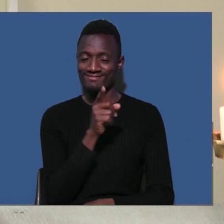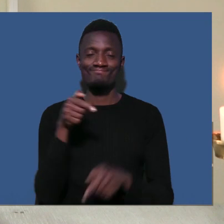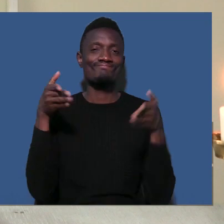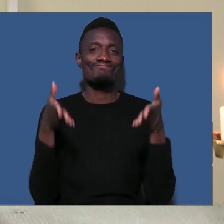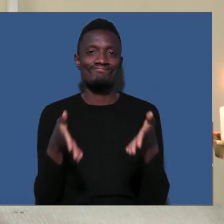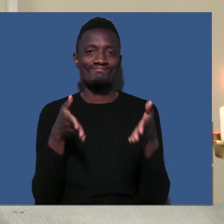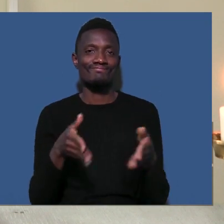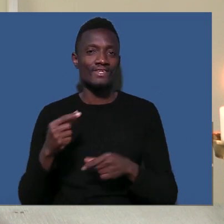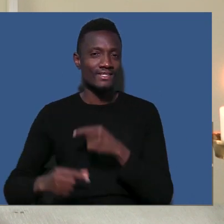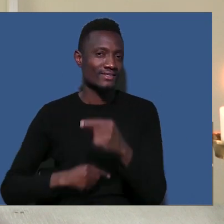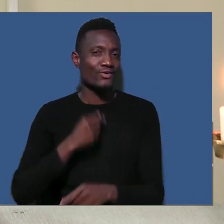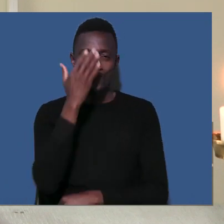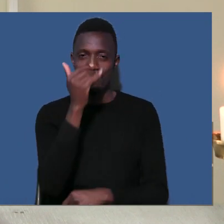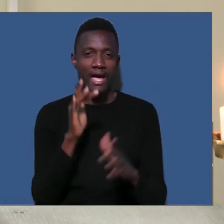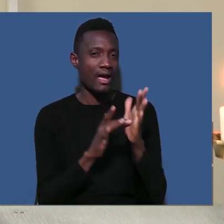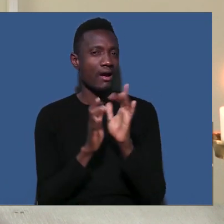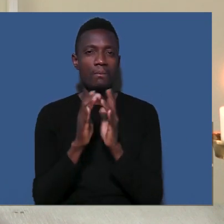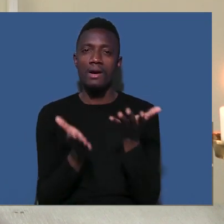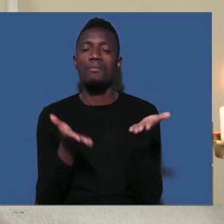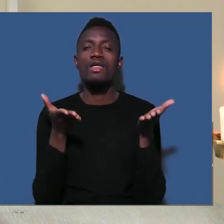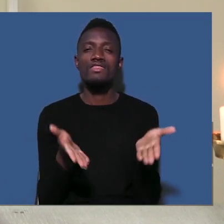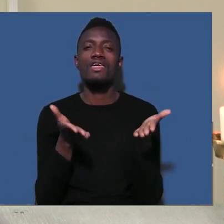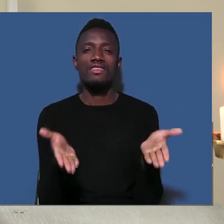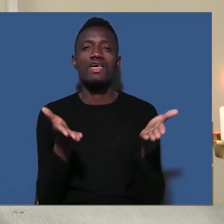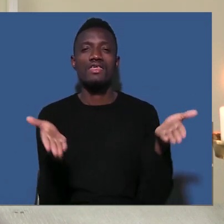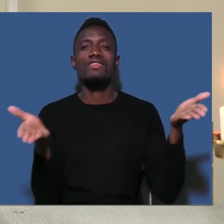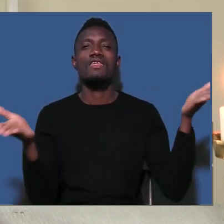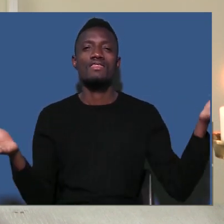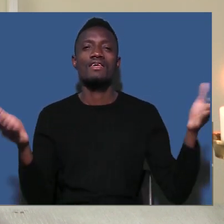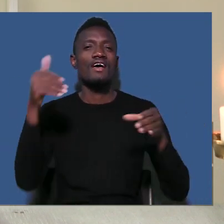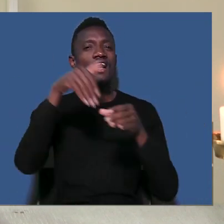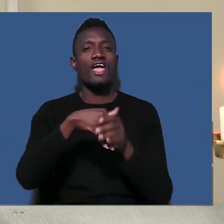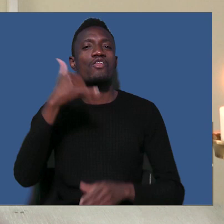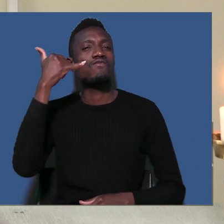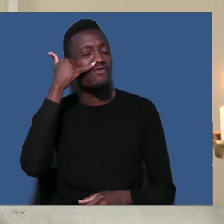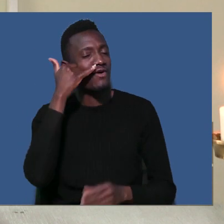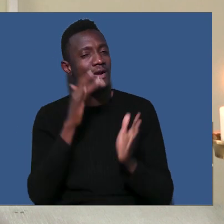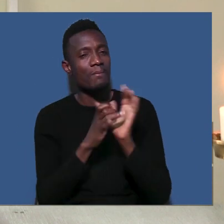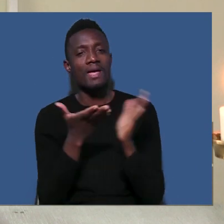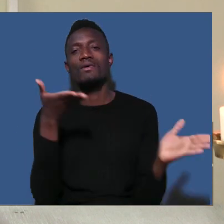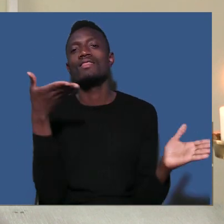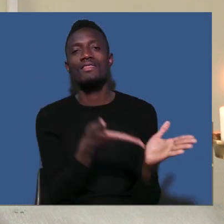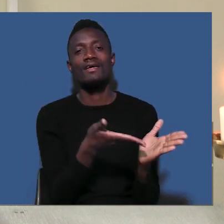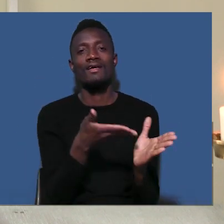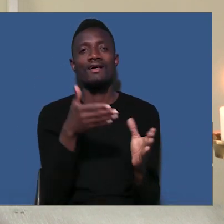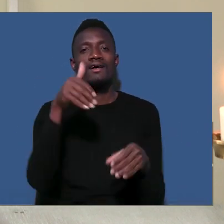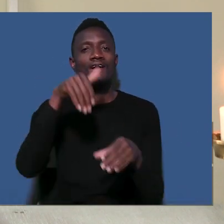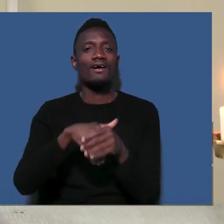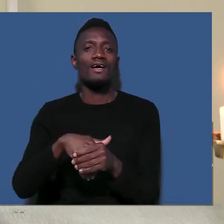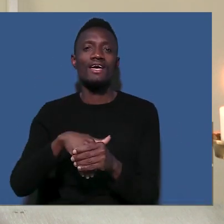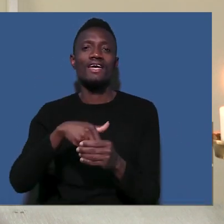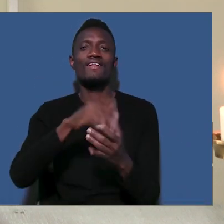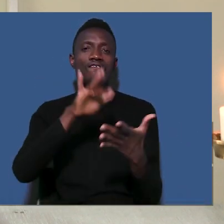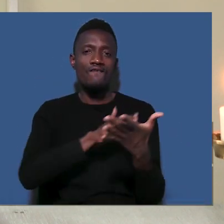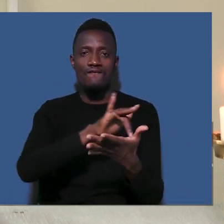the Bible available everywhere in our gadgets, in our phones, in our, you know,